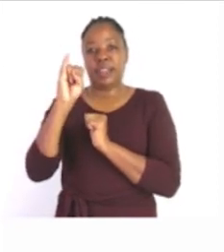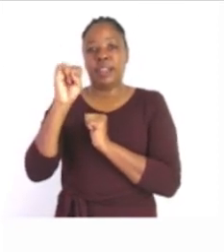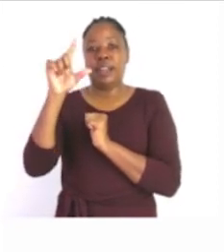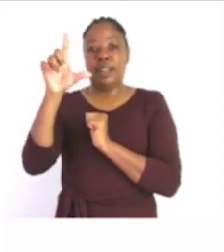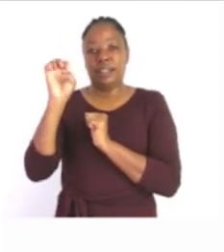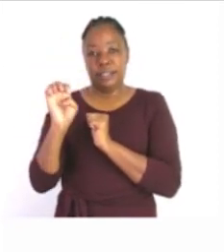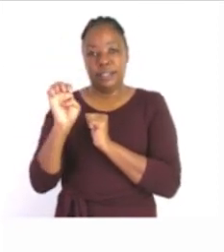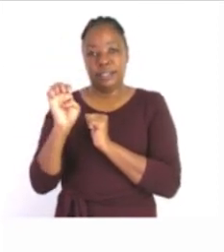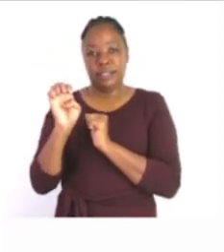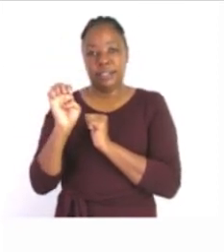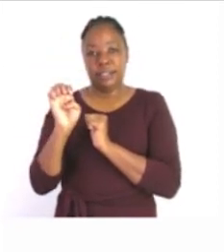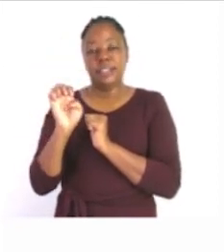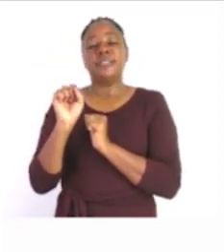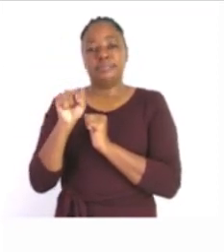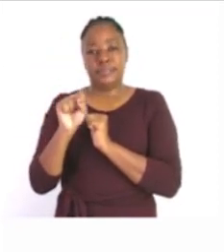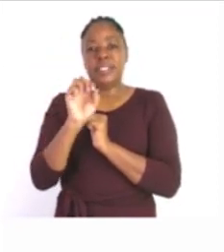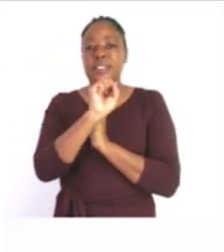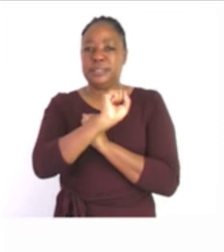Oh, let's say that together.